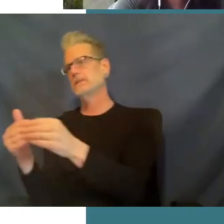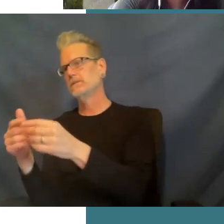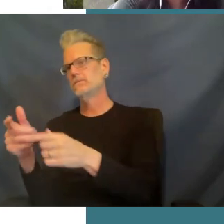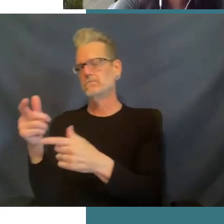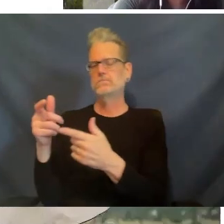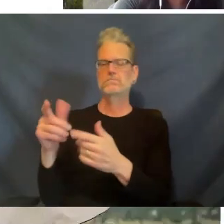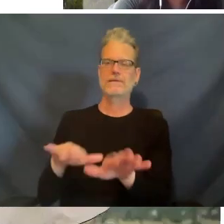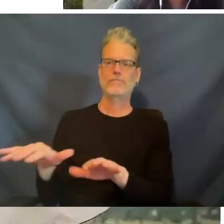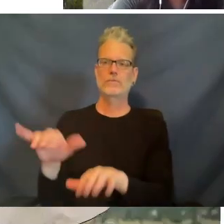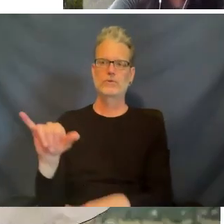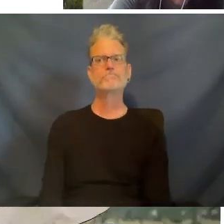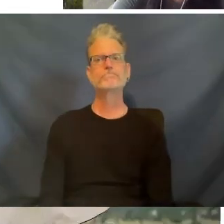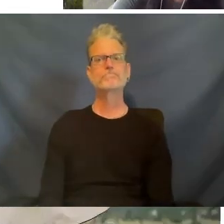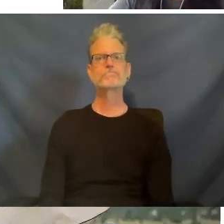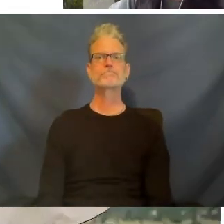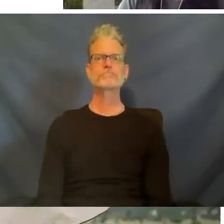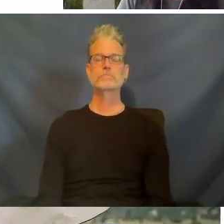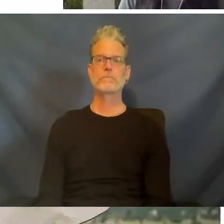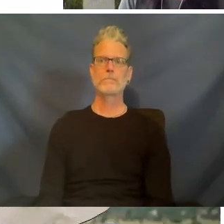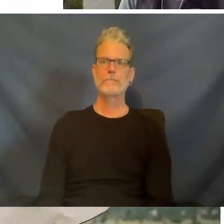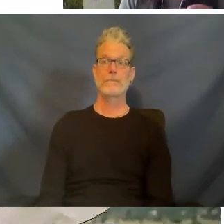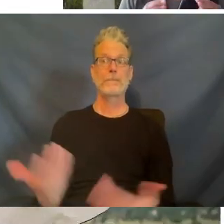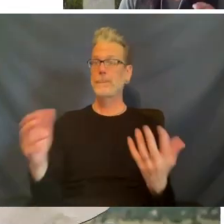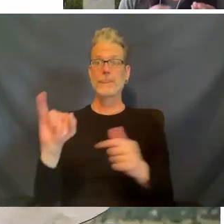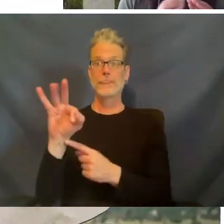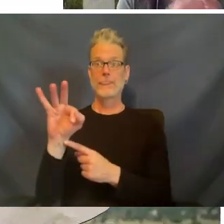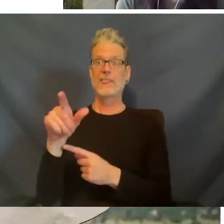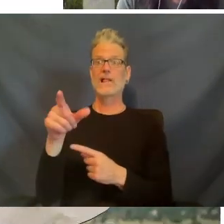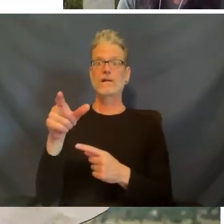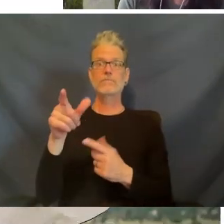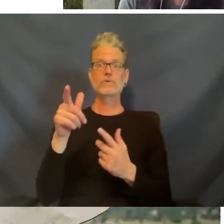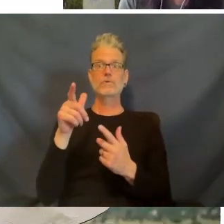slide. So if you're going the